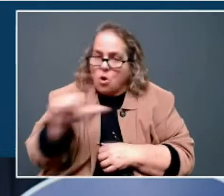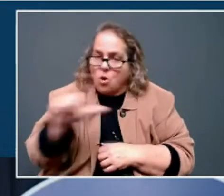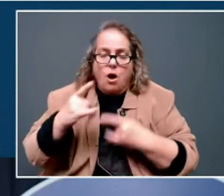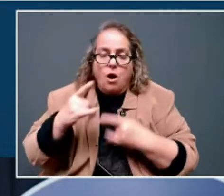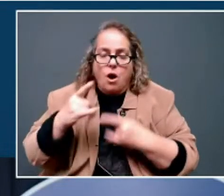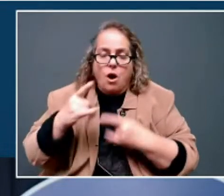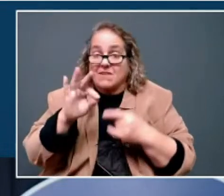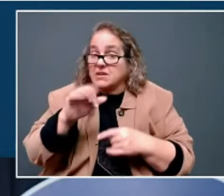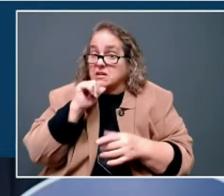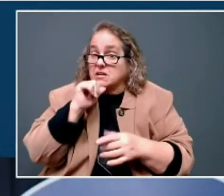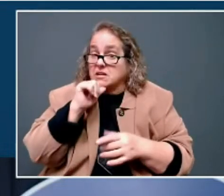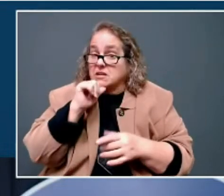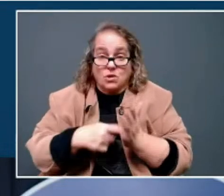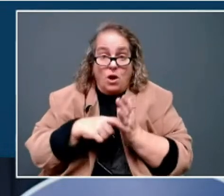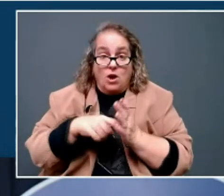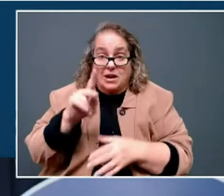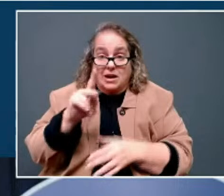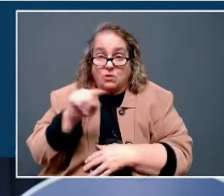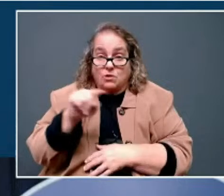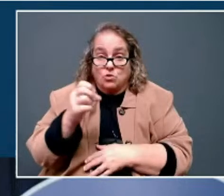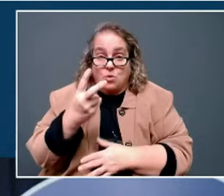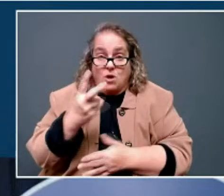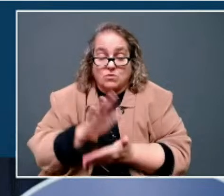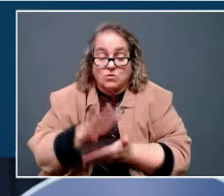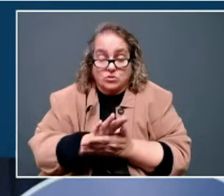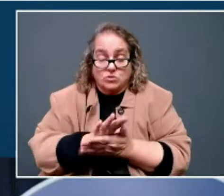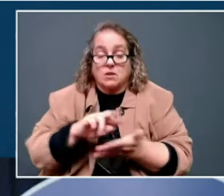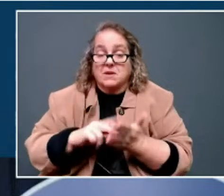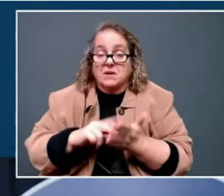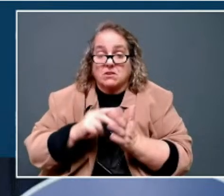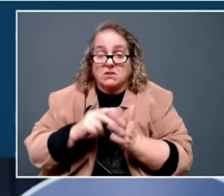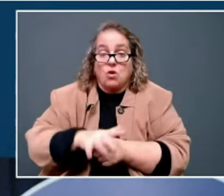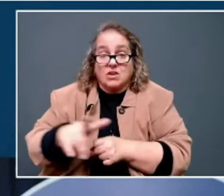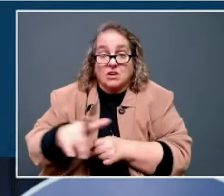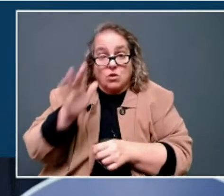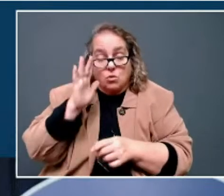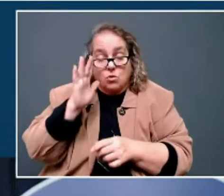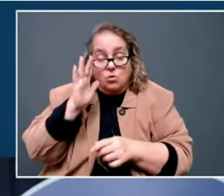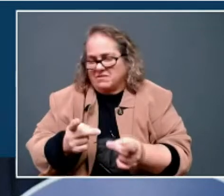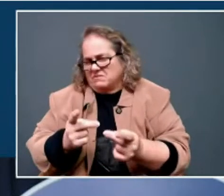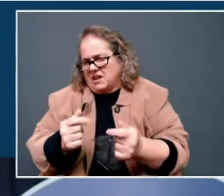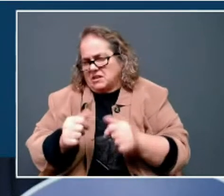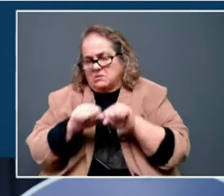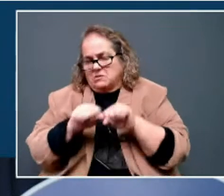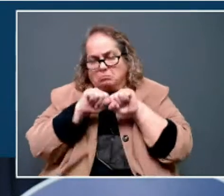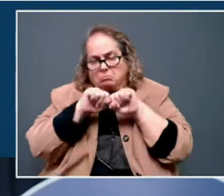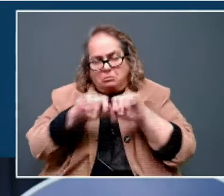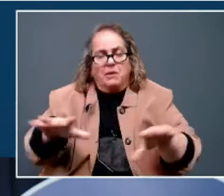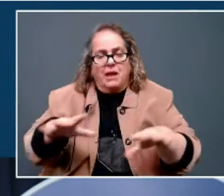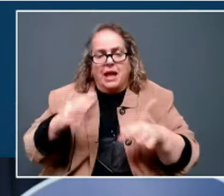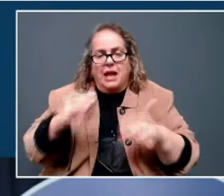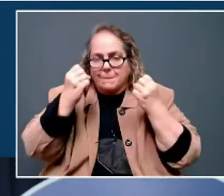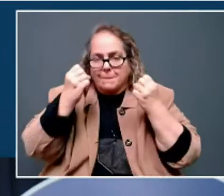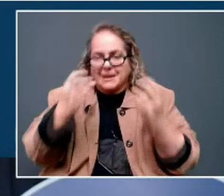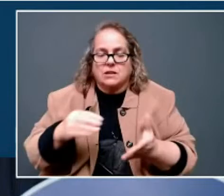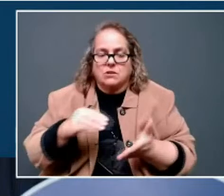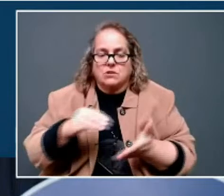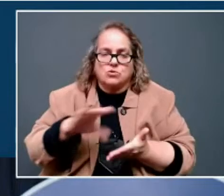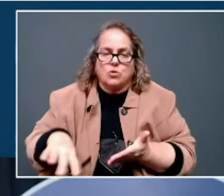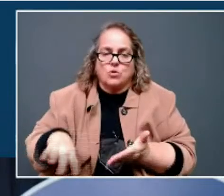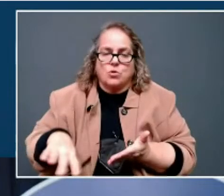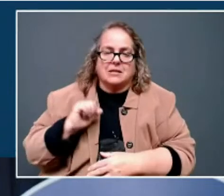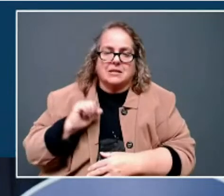schools, Omicron will spread rapidly and result in rapid and massive student and staff absences due to